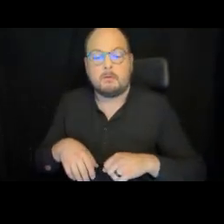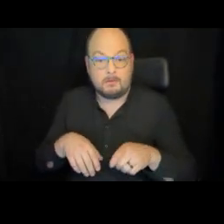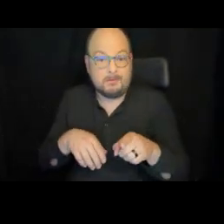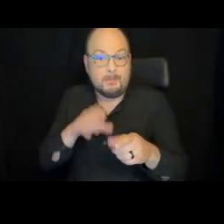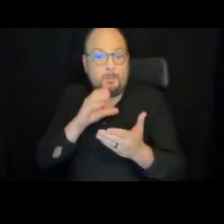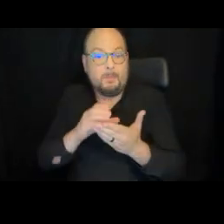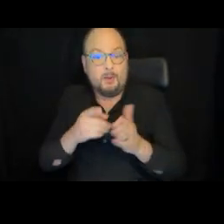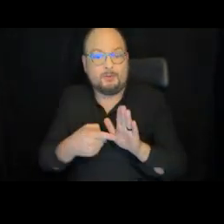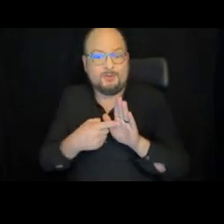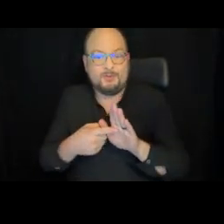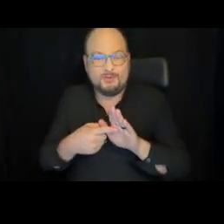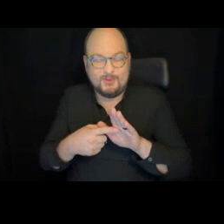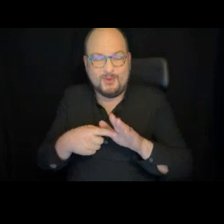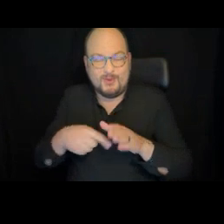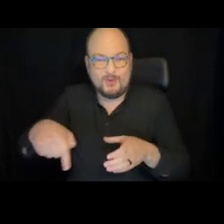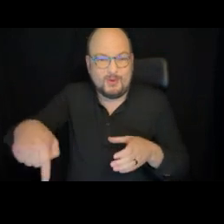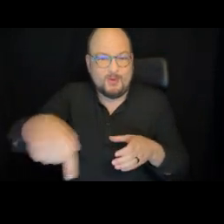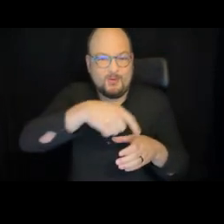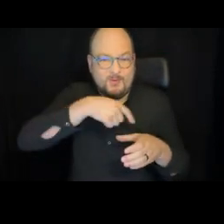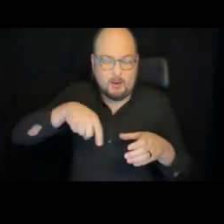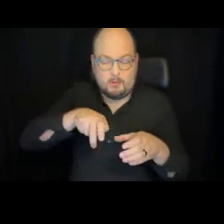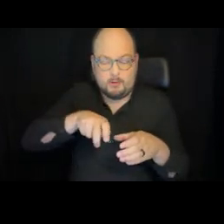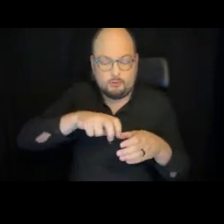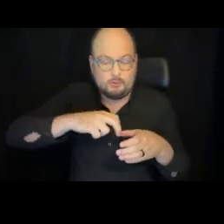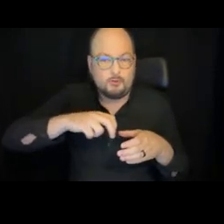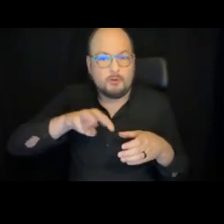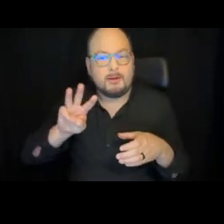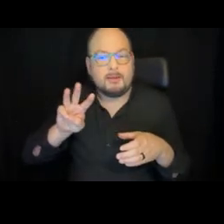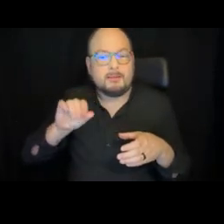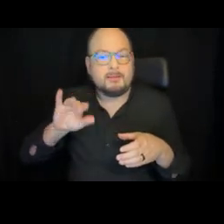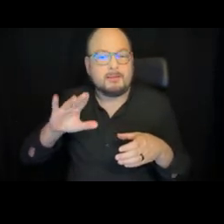a range is located at the bottom of